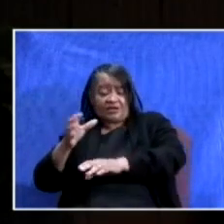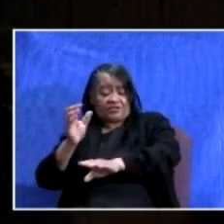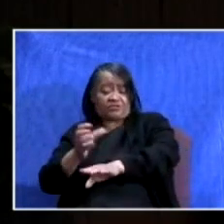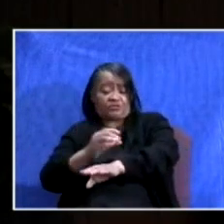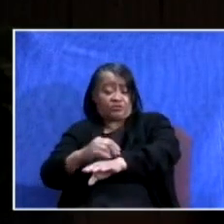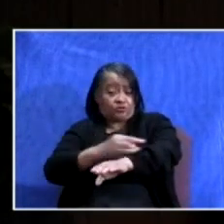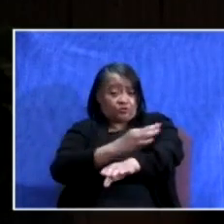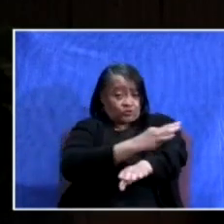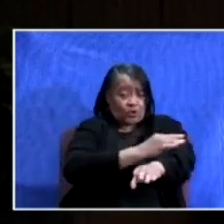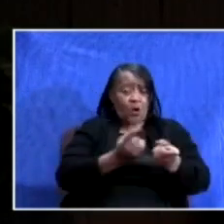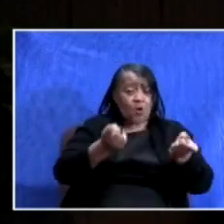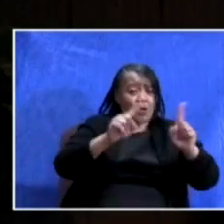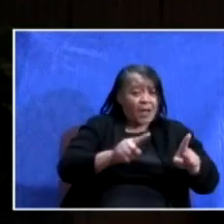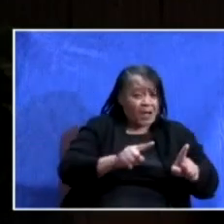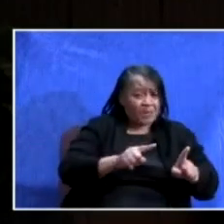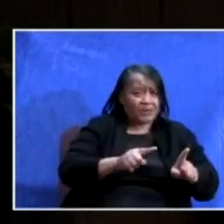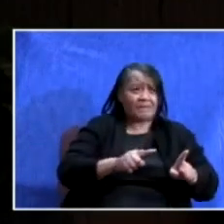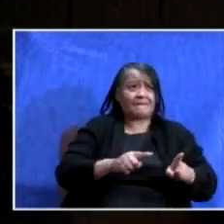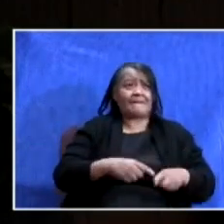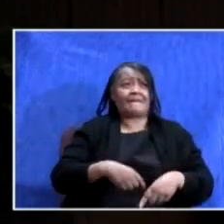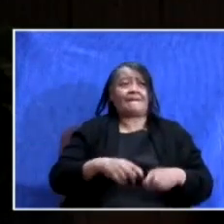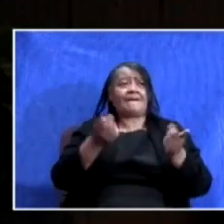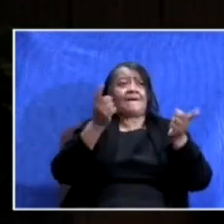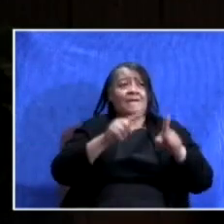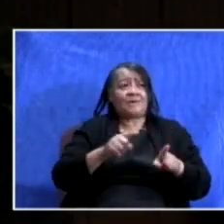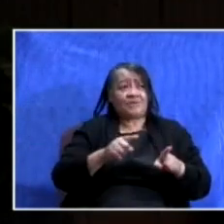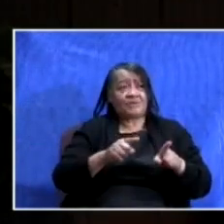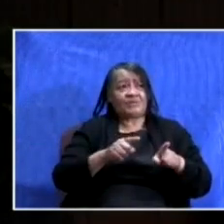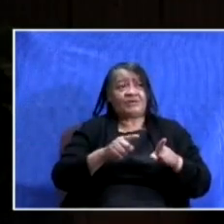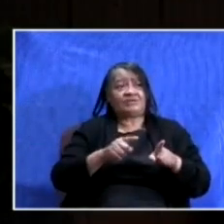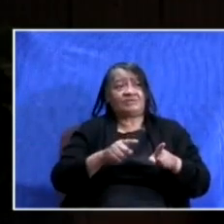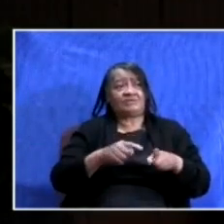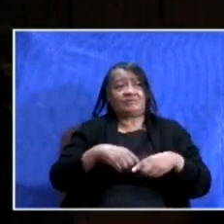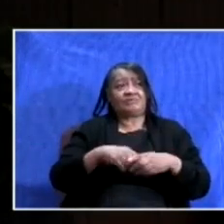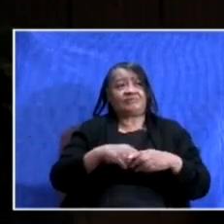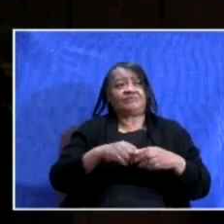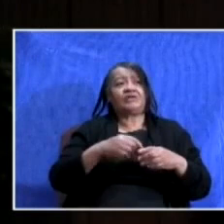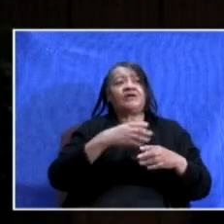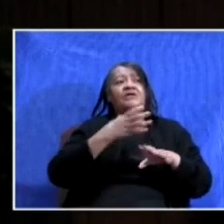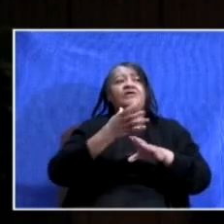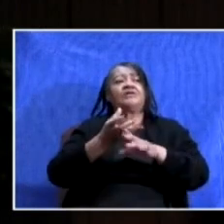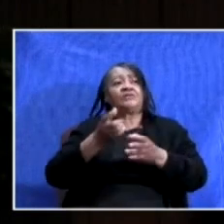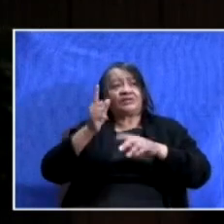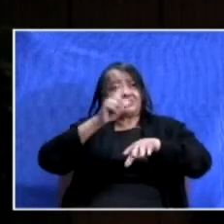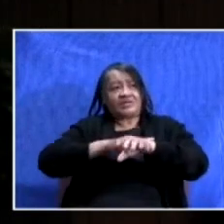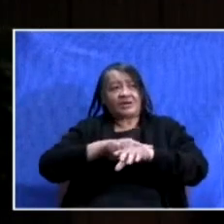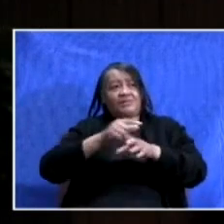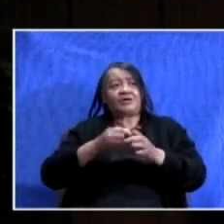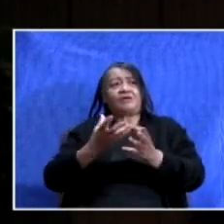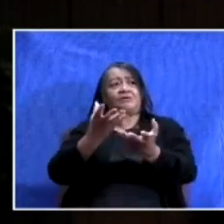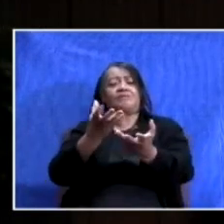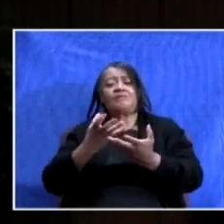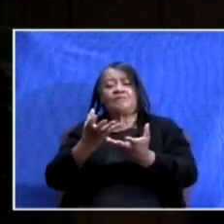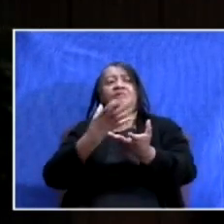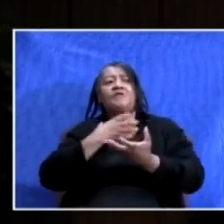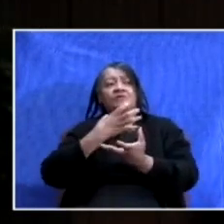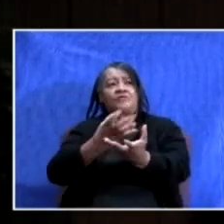And by the way, the name Lazarus literally means God takes care